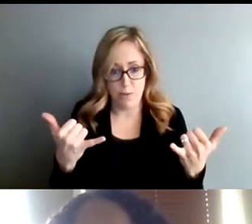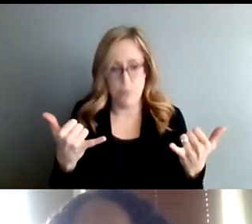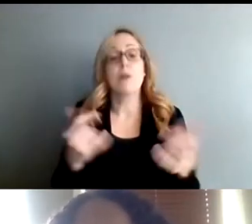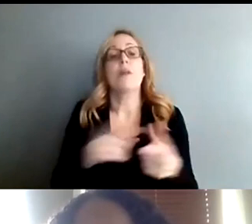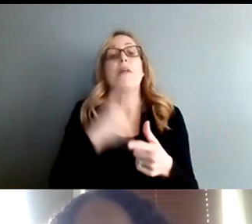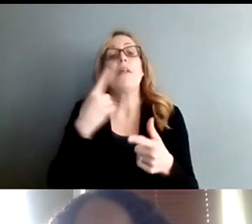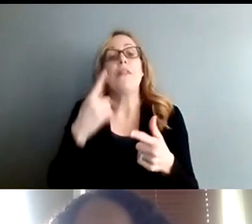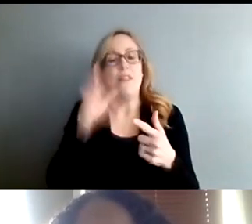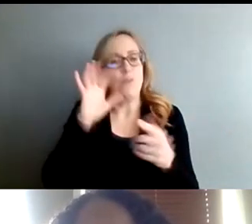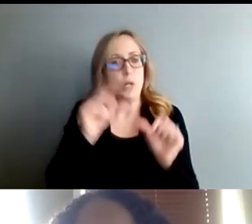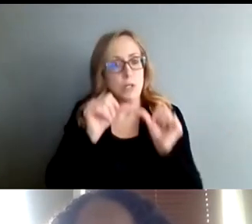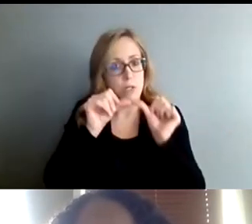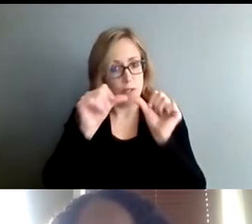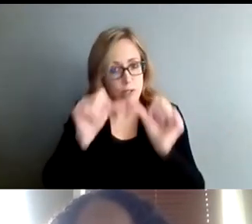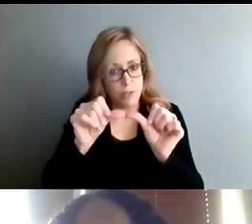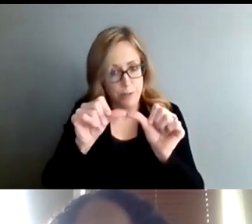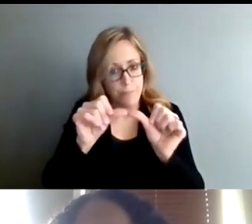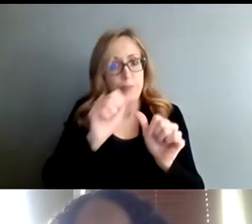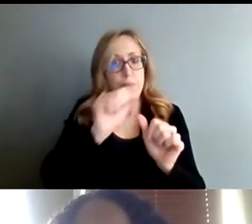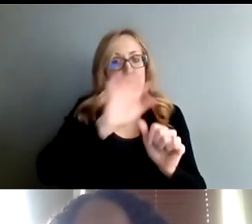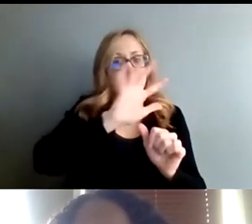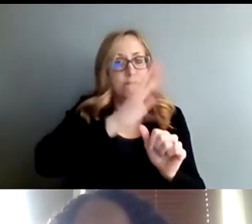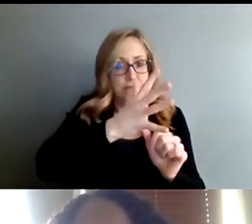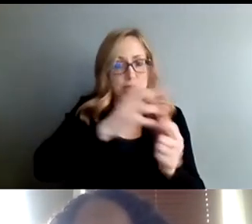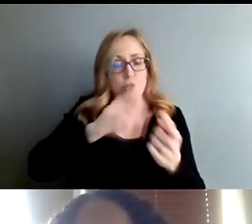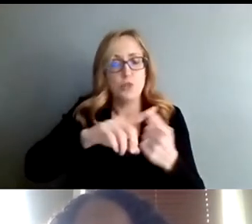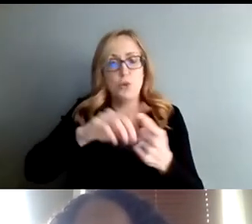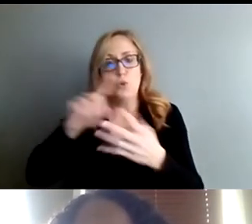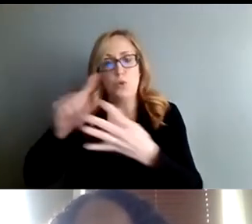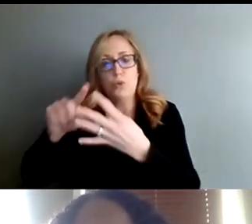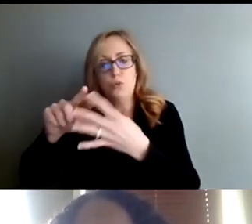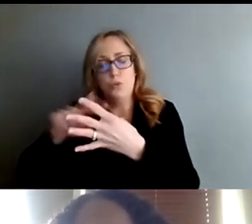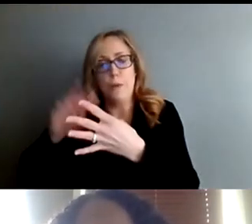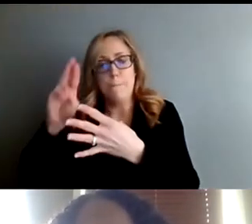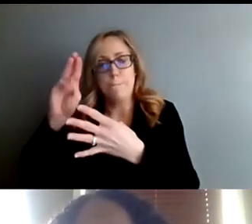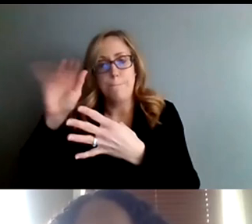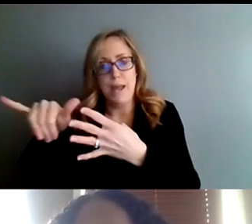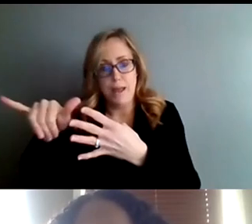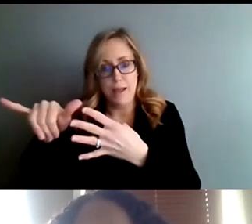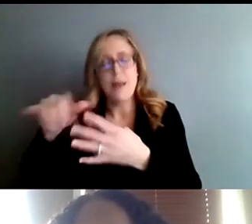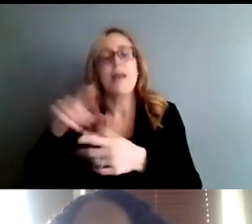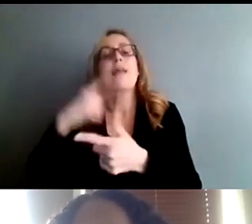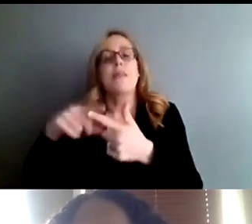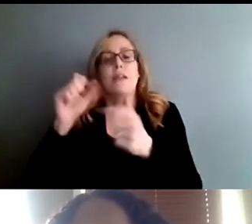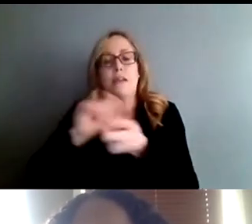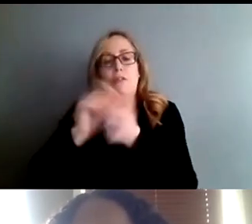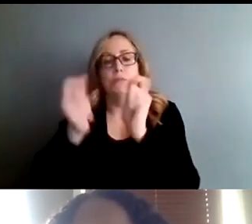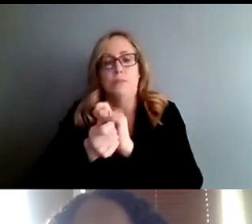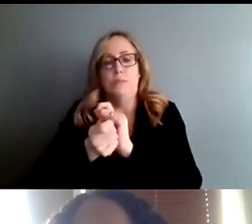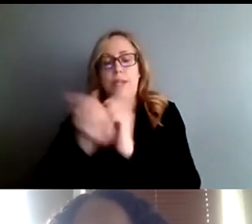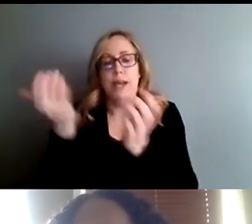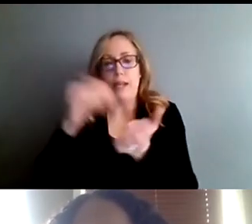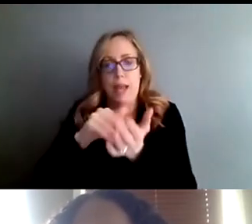that'll hold from April 5th to May, to beginning of May, and then you'll have an opportunity to change your mind again to go from remote